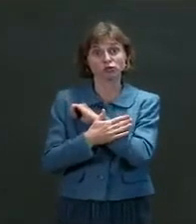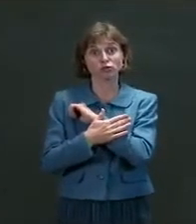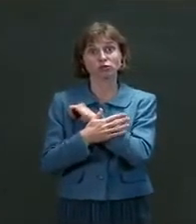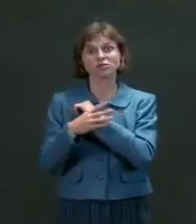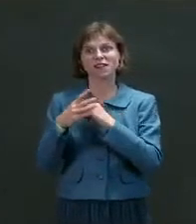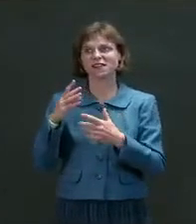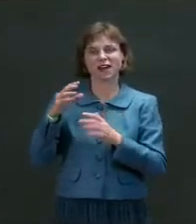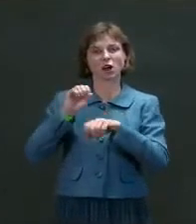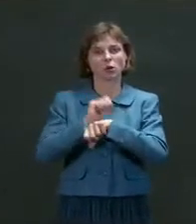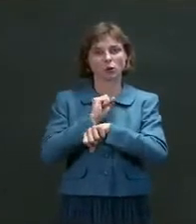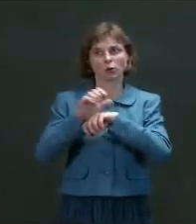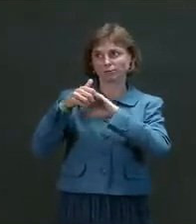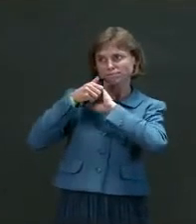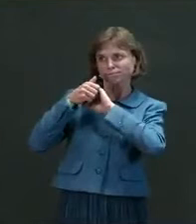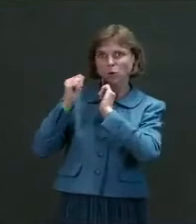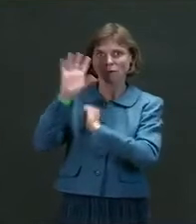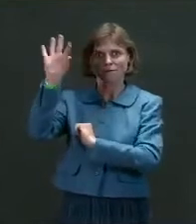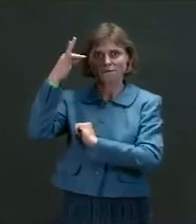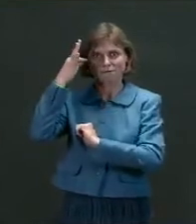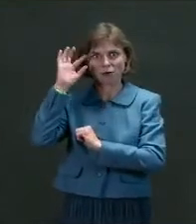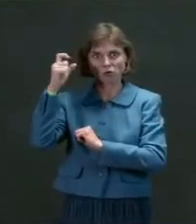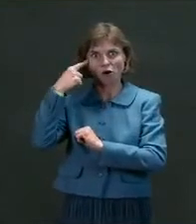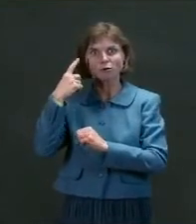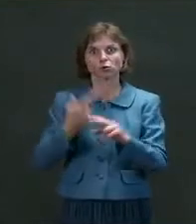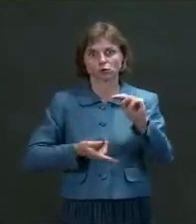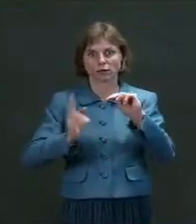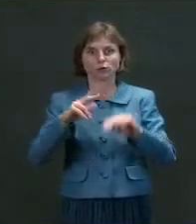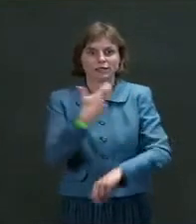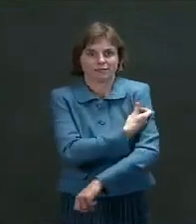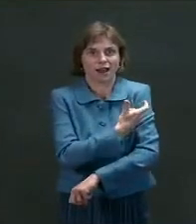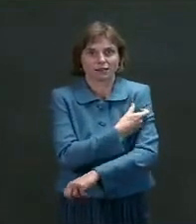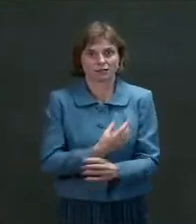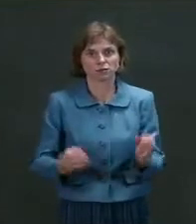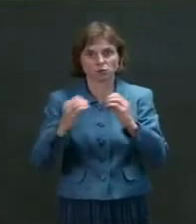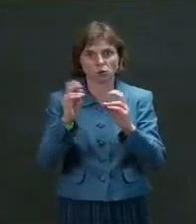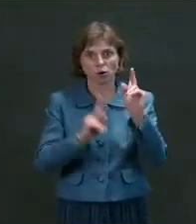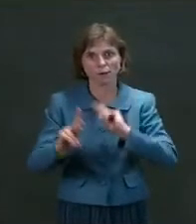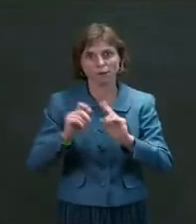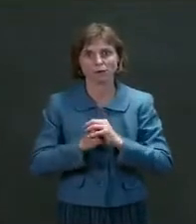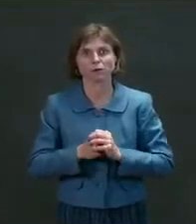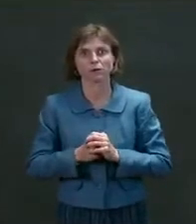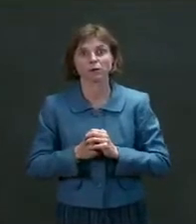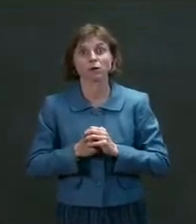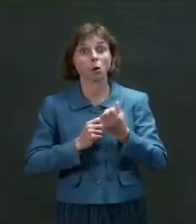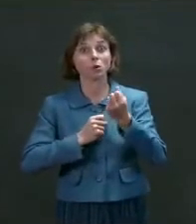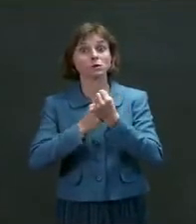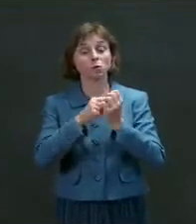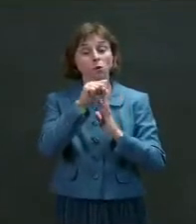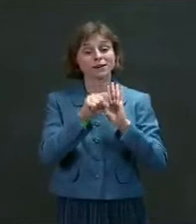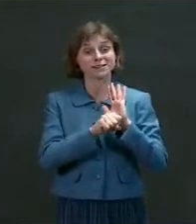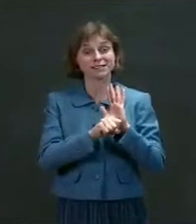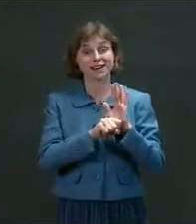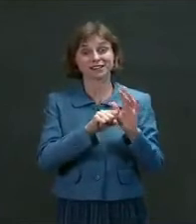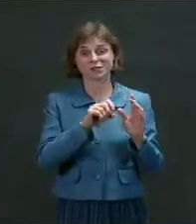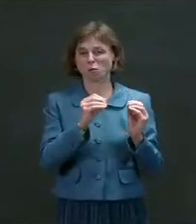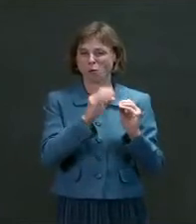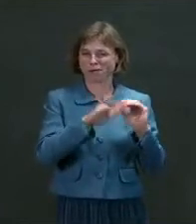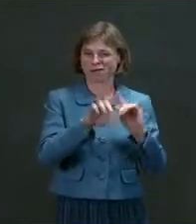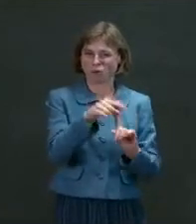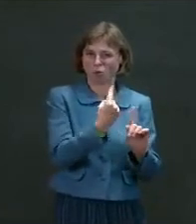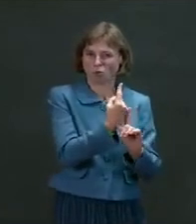federal government to vaccinate more people. Our support to the state goes beyond State Farm Stadium. We've